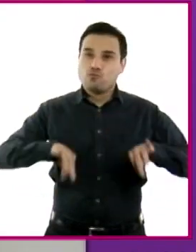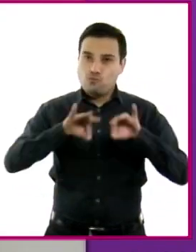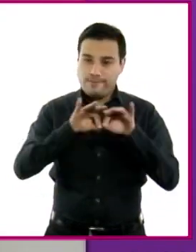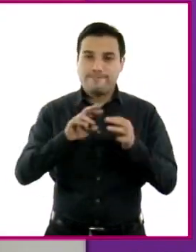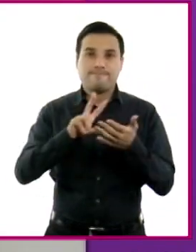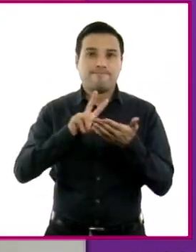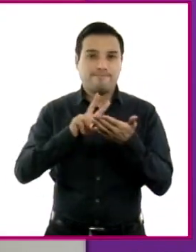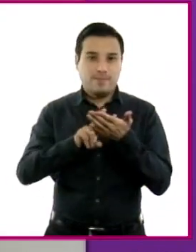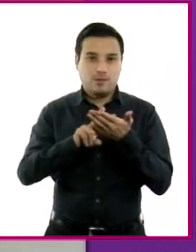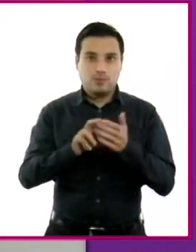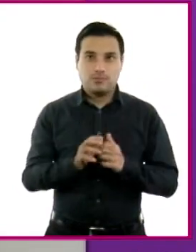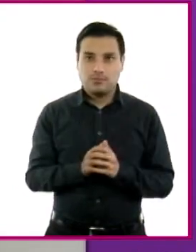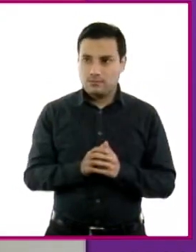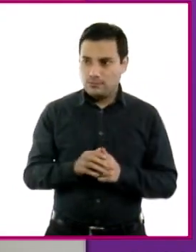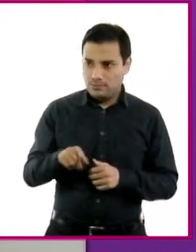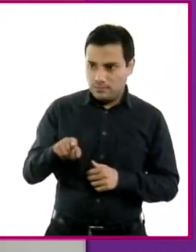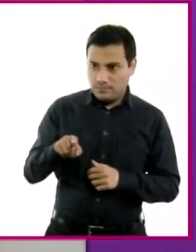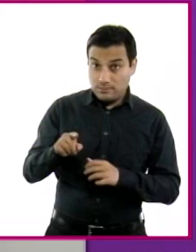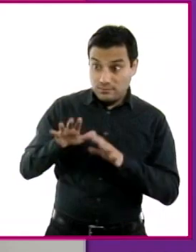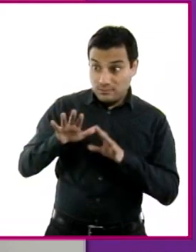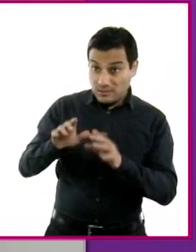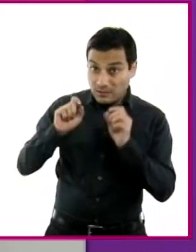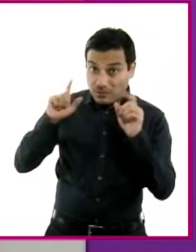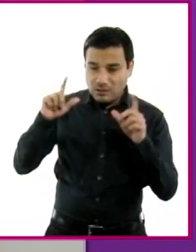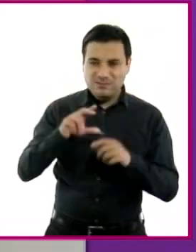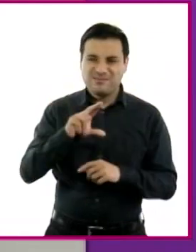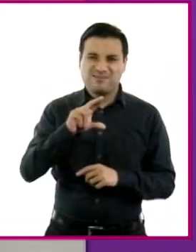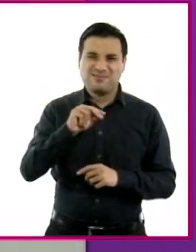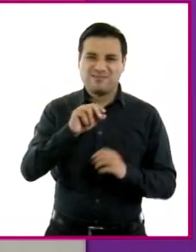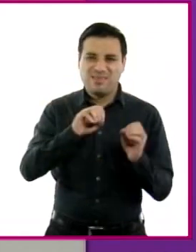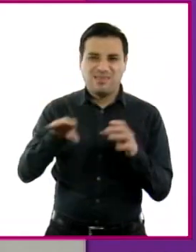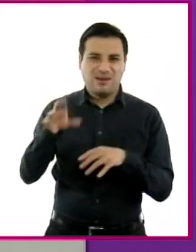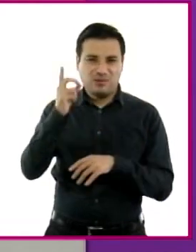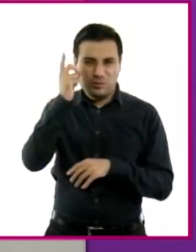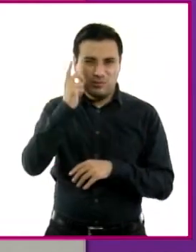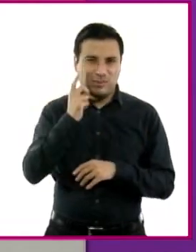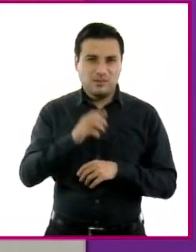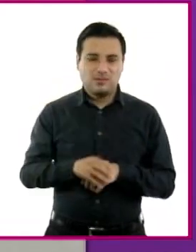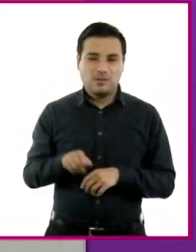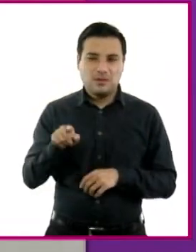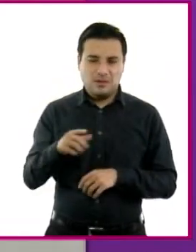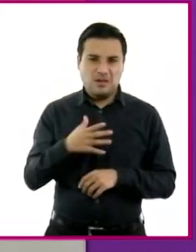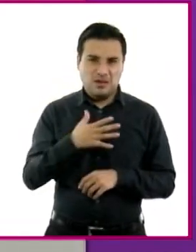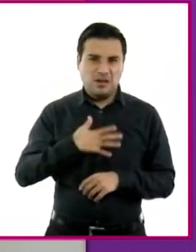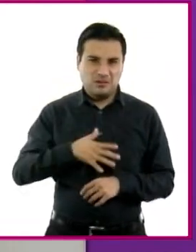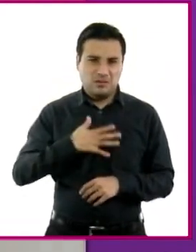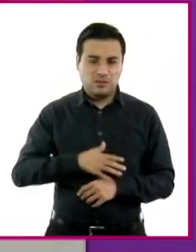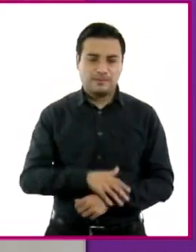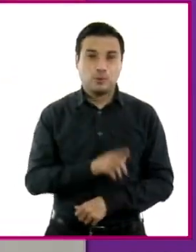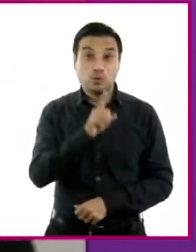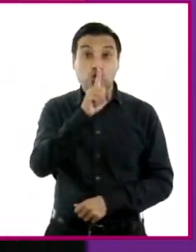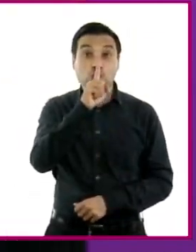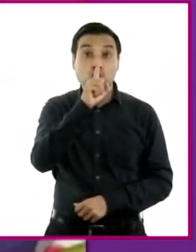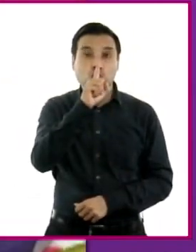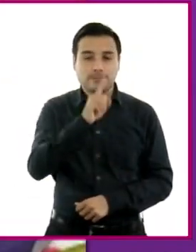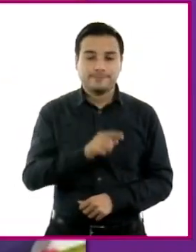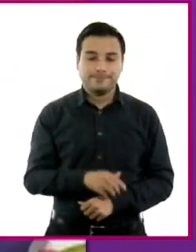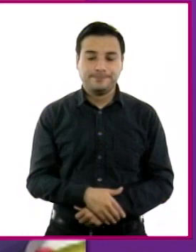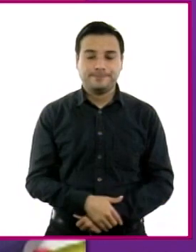Should I wake Mr. Toot? Oh, no. Let him sleep. Oh. He's very tired. Oh.